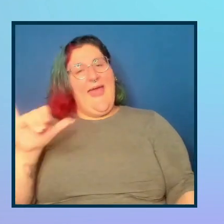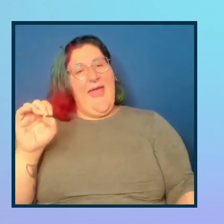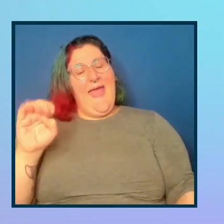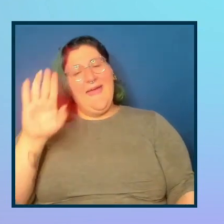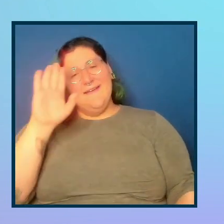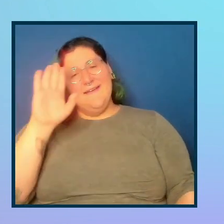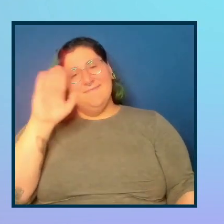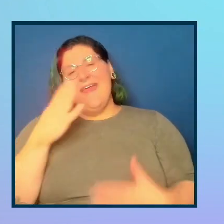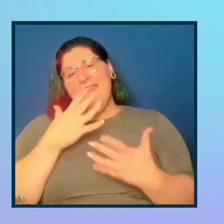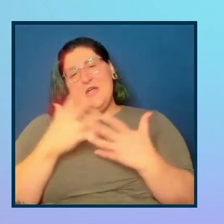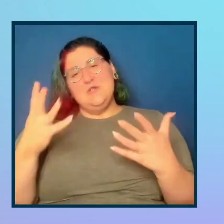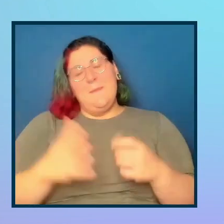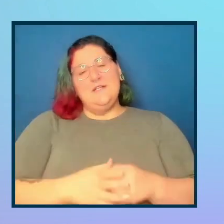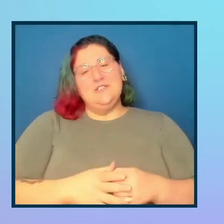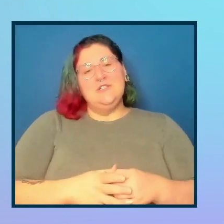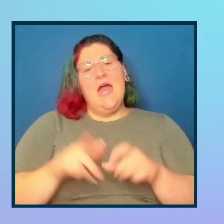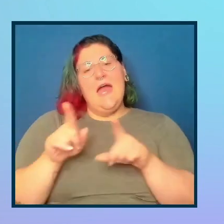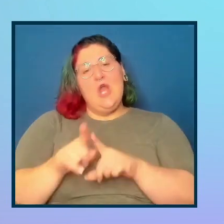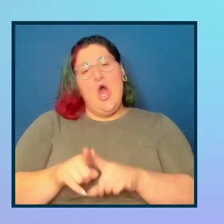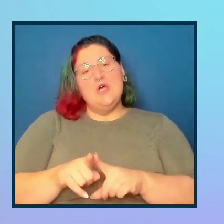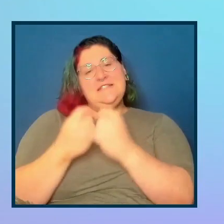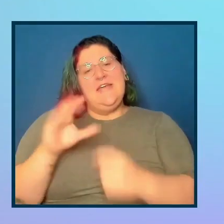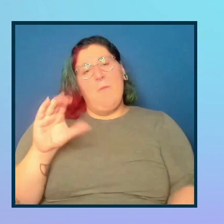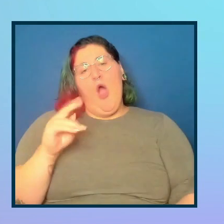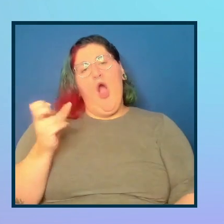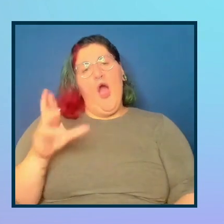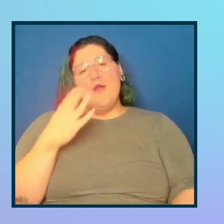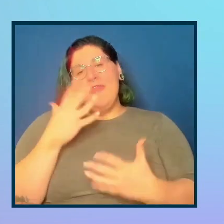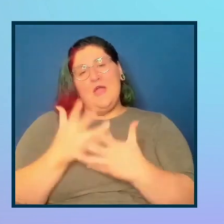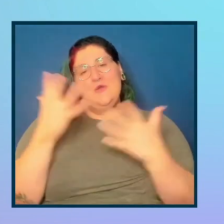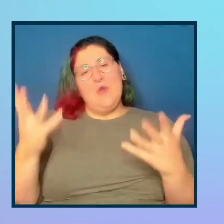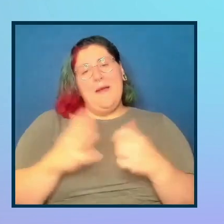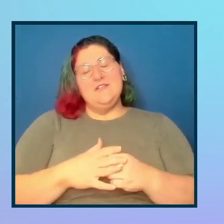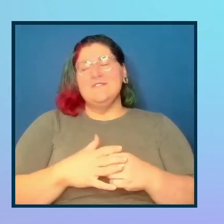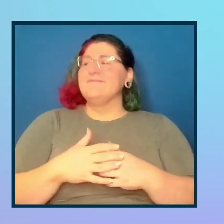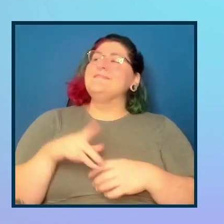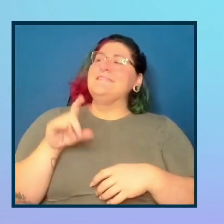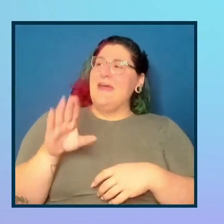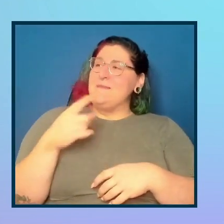much. And also to Connor on our production team. Thank you all.